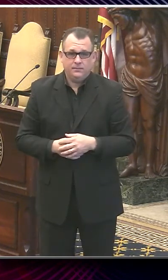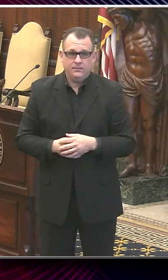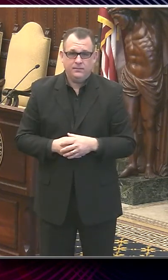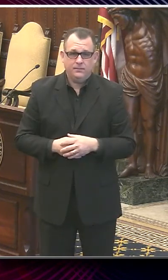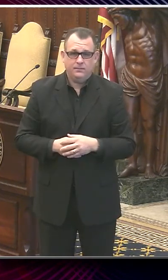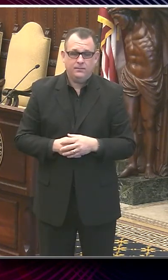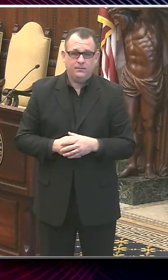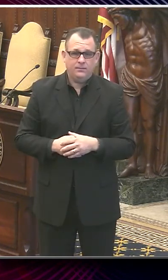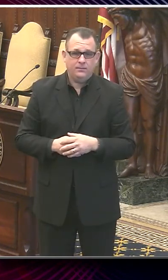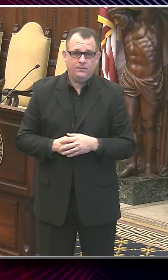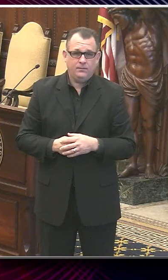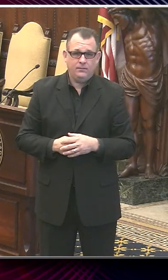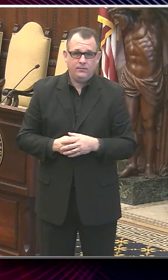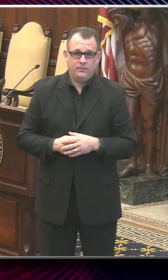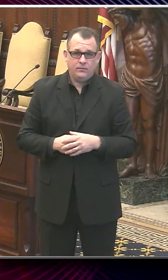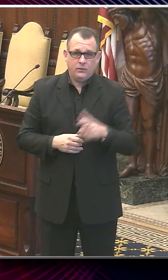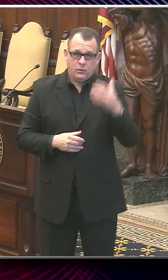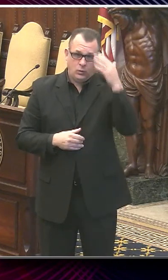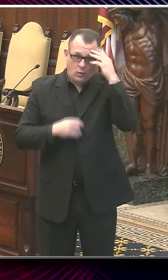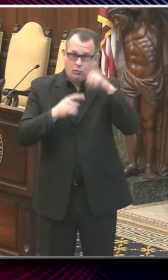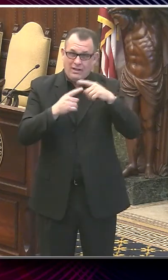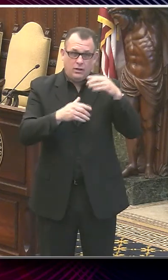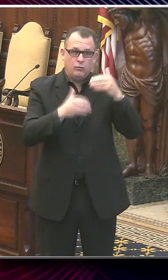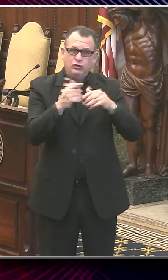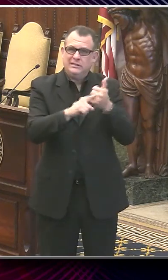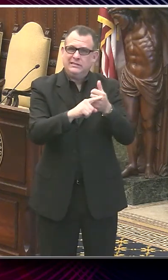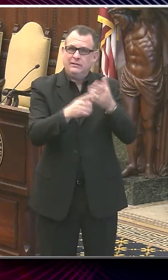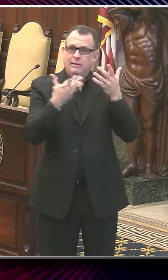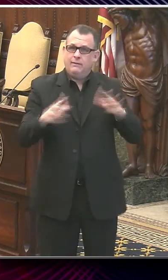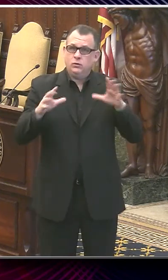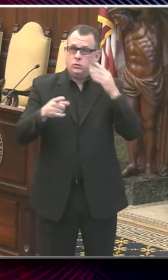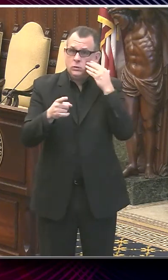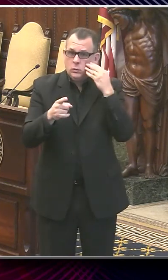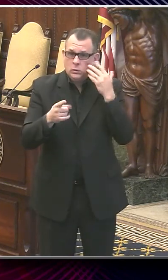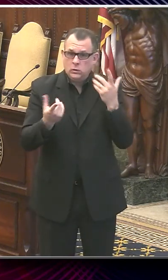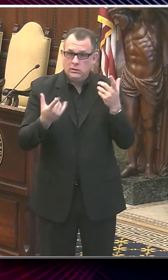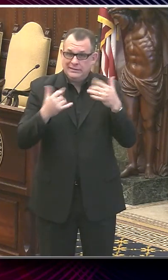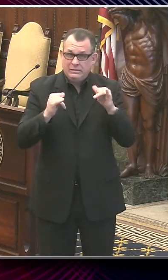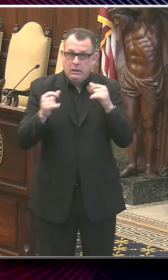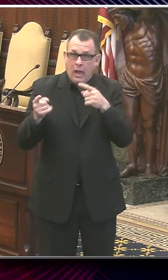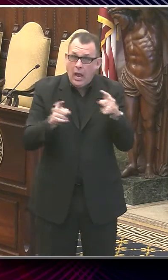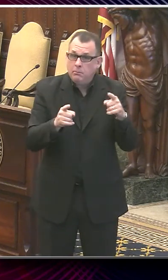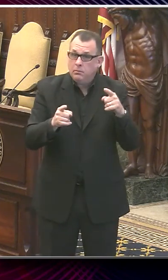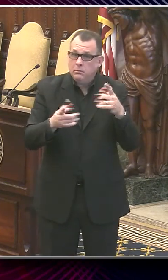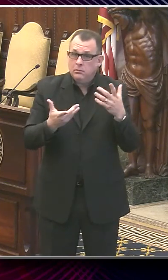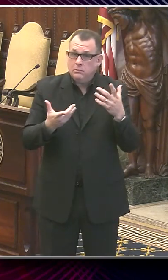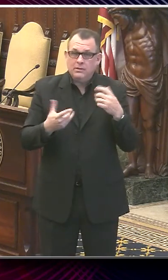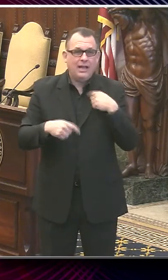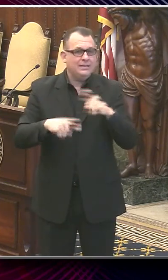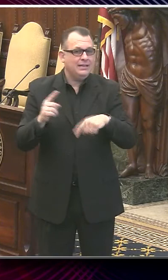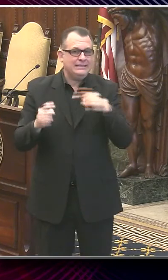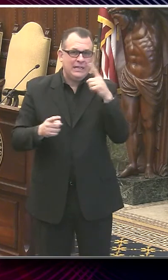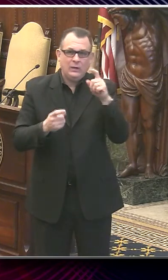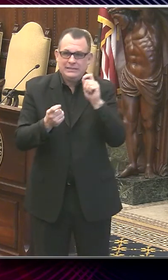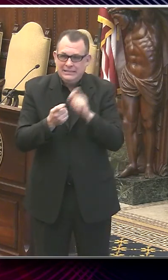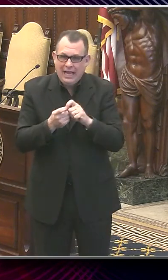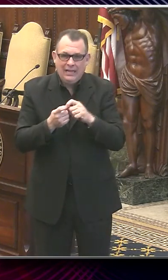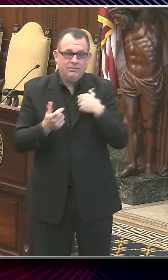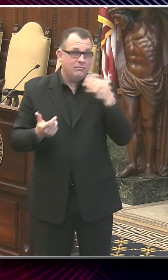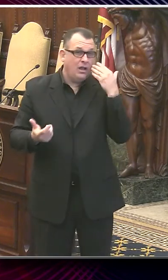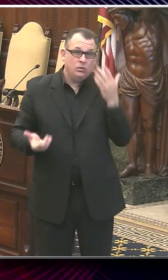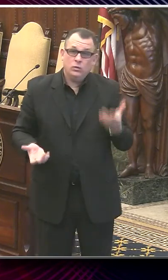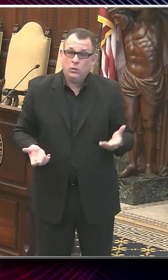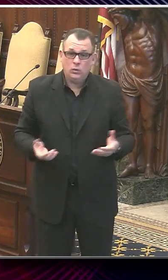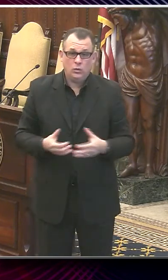you have a sense of when that process is finished, or if it's still underway? I can't give you a specific date on that now, really, because it's back and